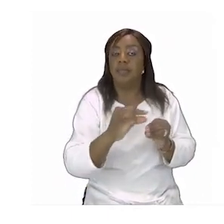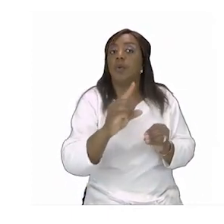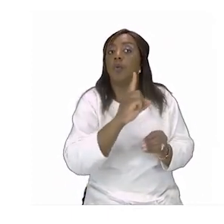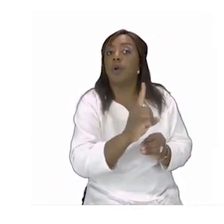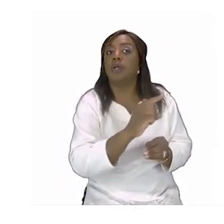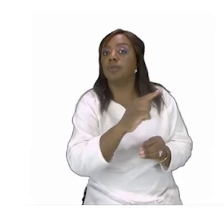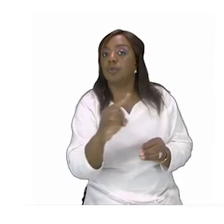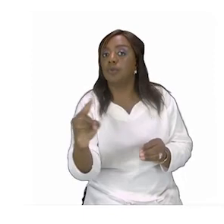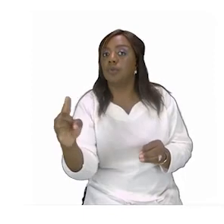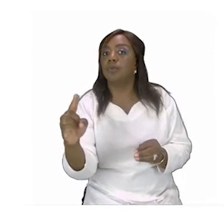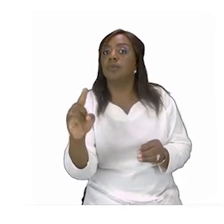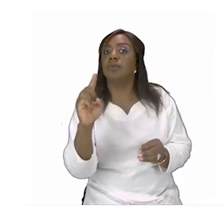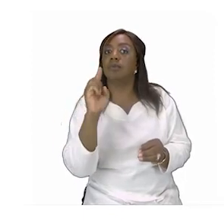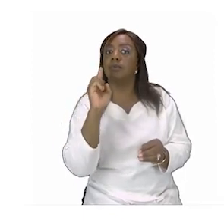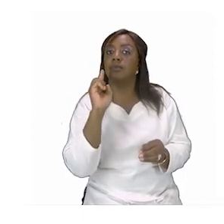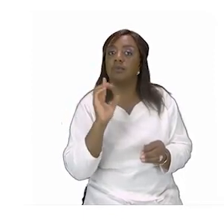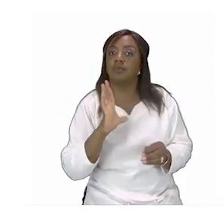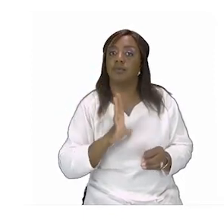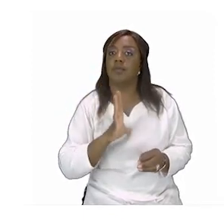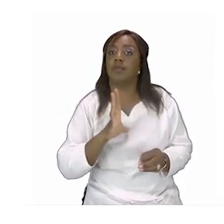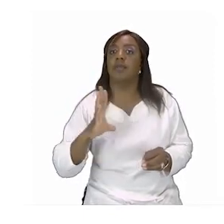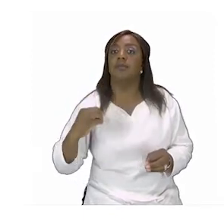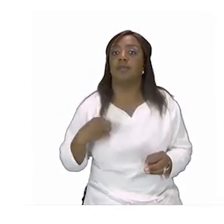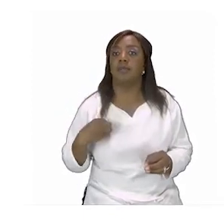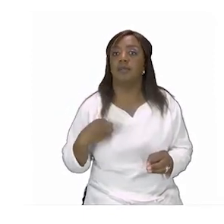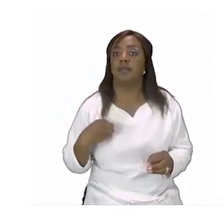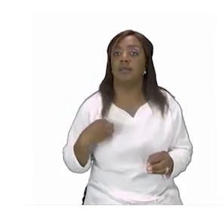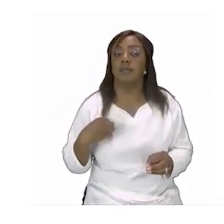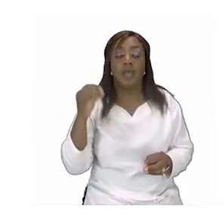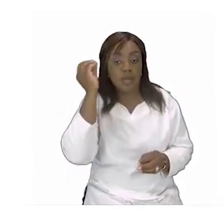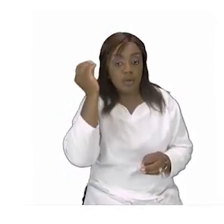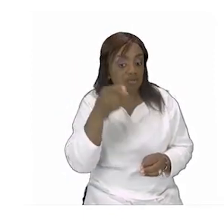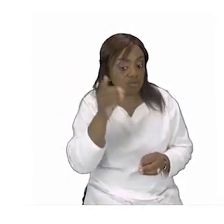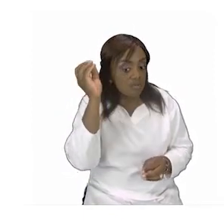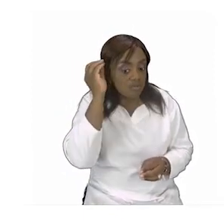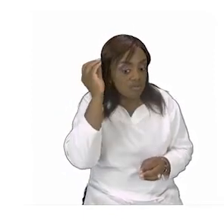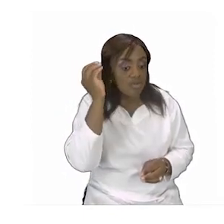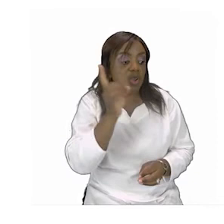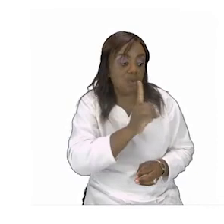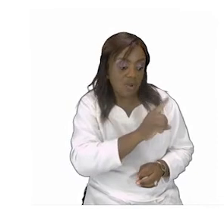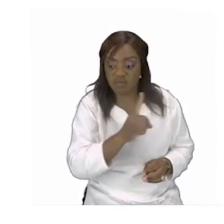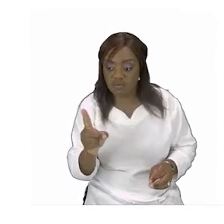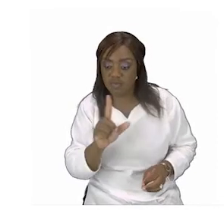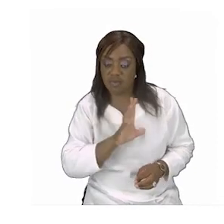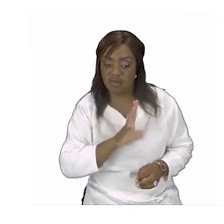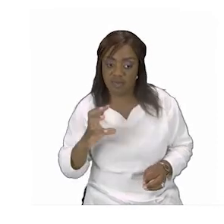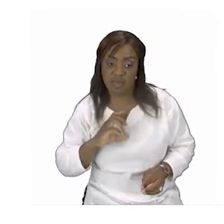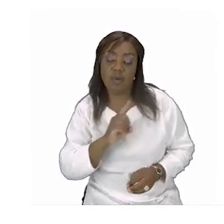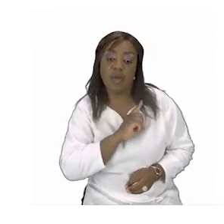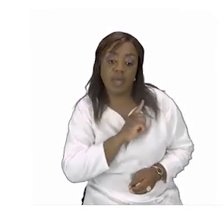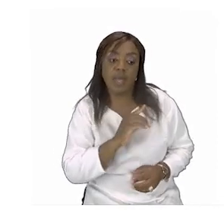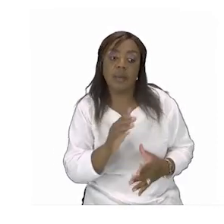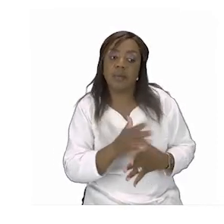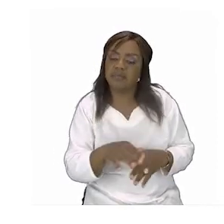to 50. Now, I know you already know how to count from 1 to 50 because we have been doing this